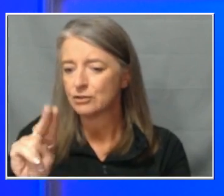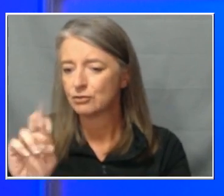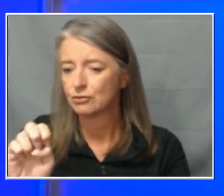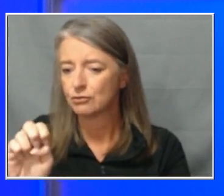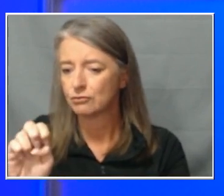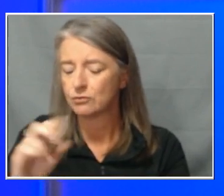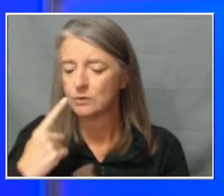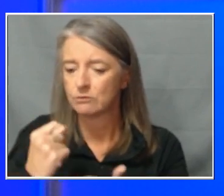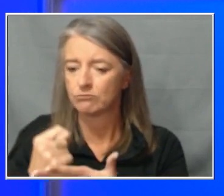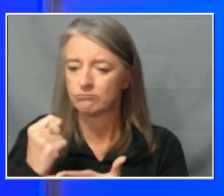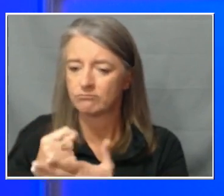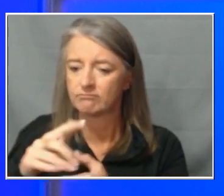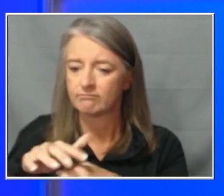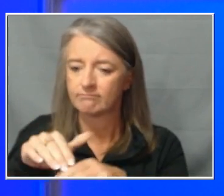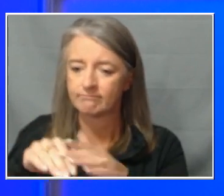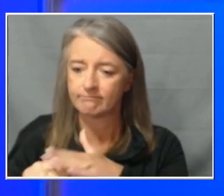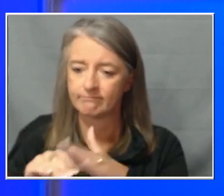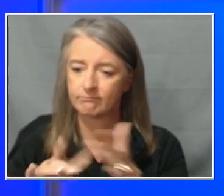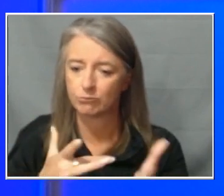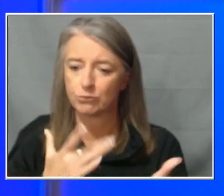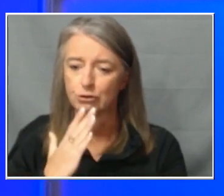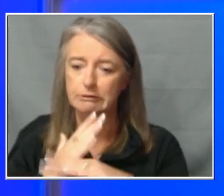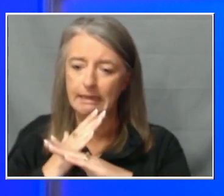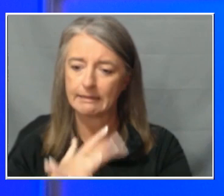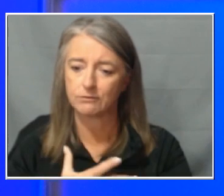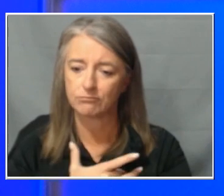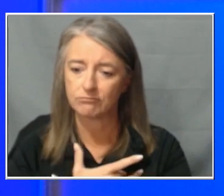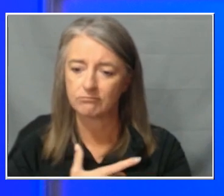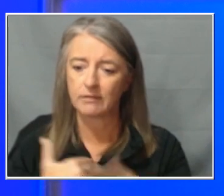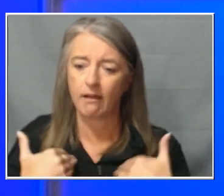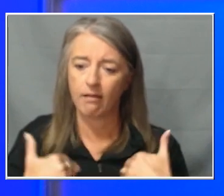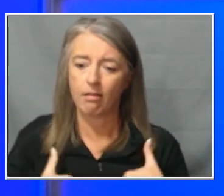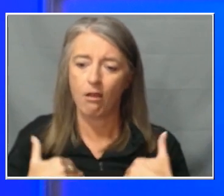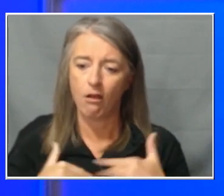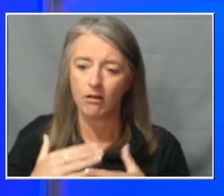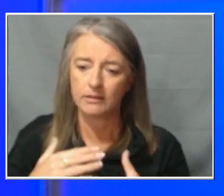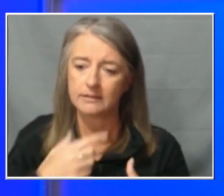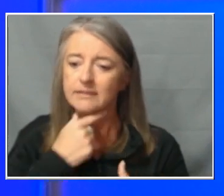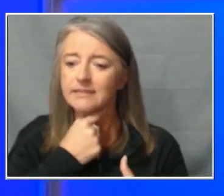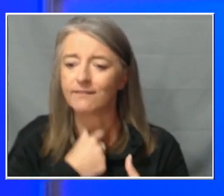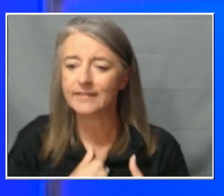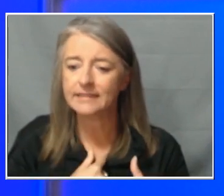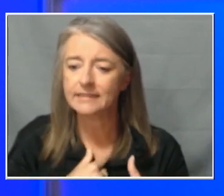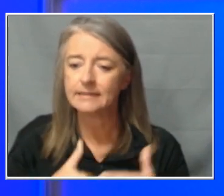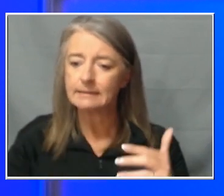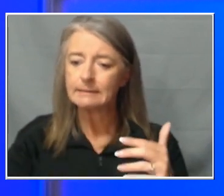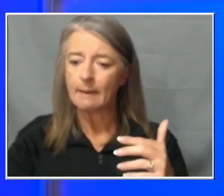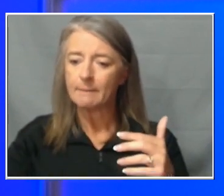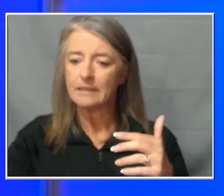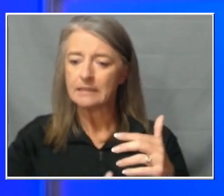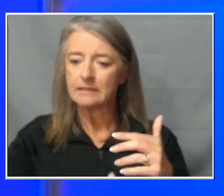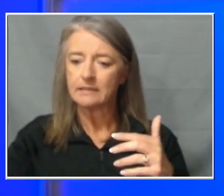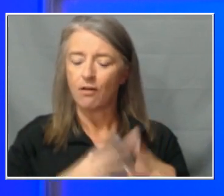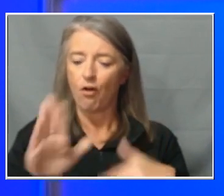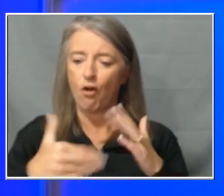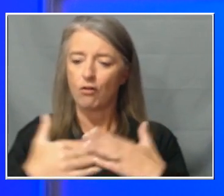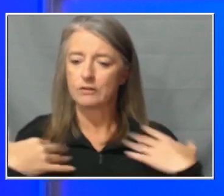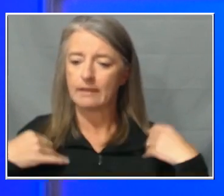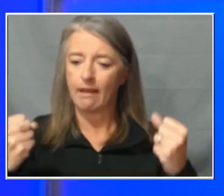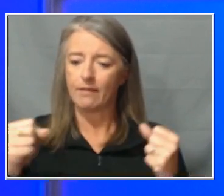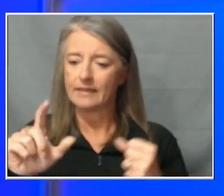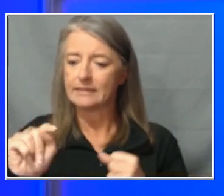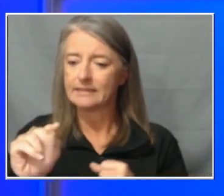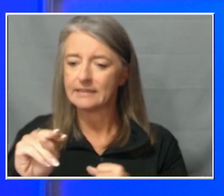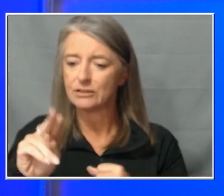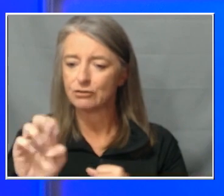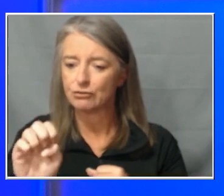axis, and we were able to protect his heart, his lungs, his esophagus, his stomach, all those kind of healthy tissues that